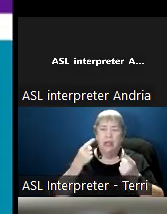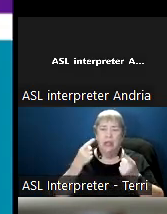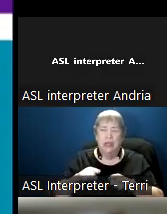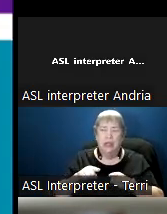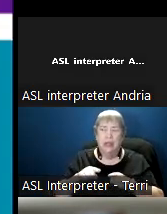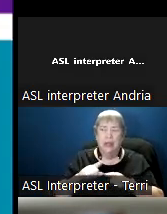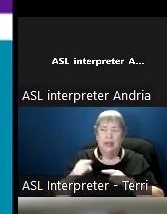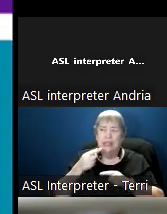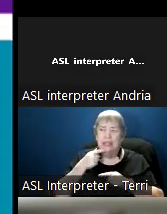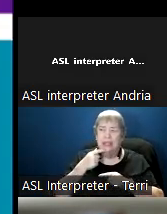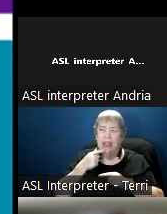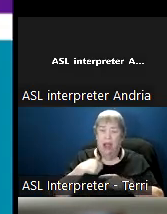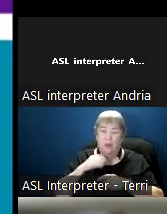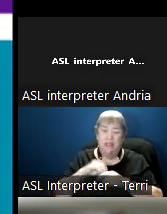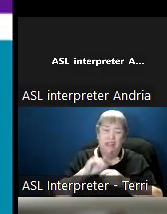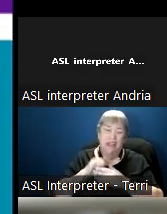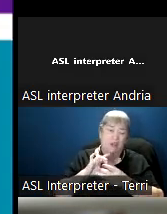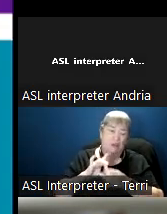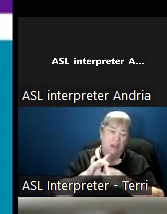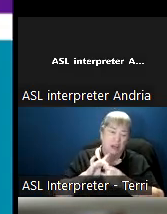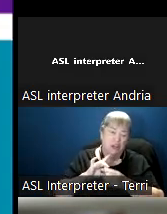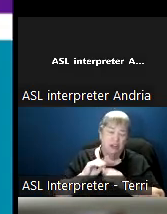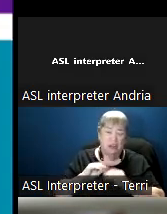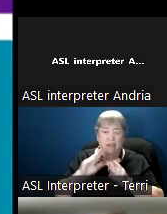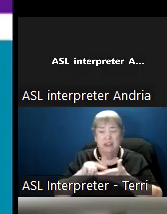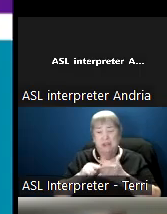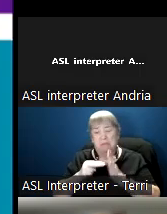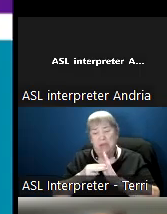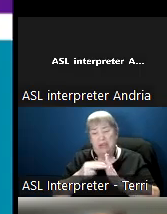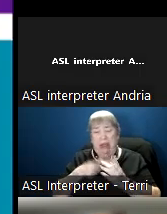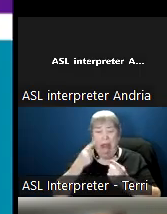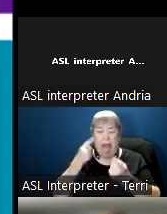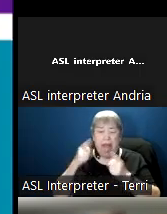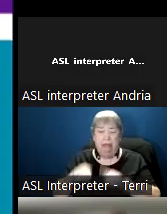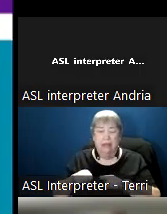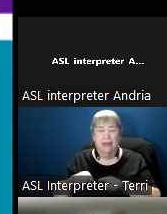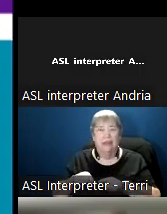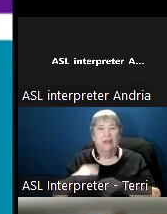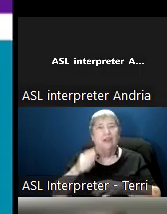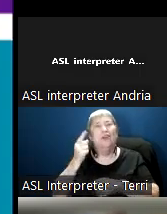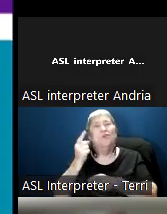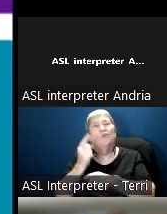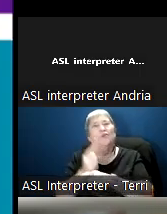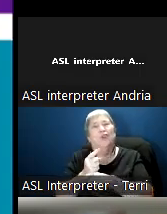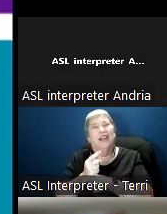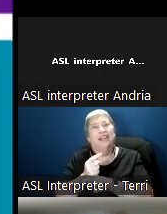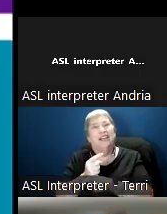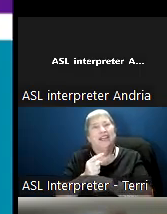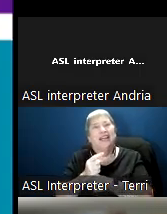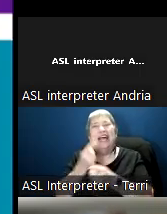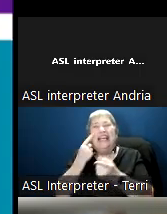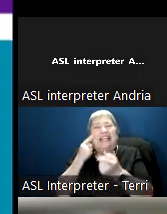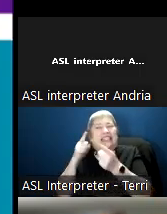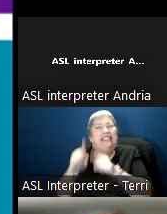being in the relationship. Yes, understanding that consent is an ongoing thing is something that